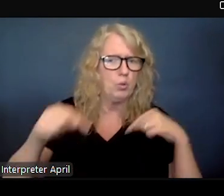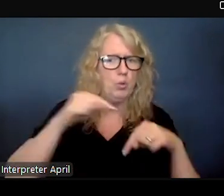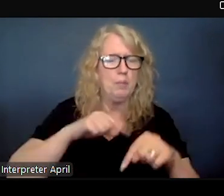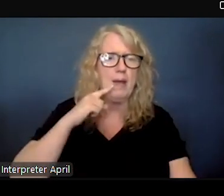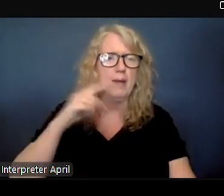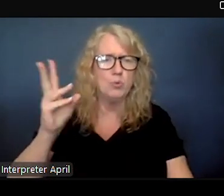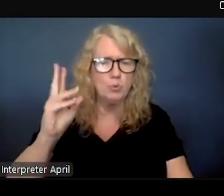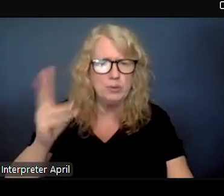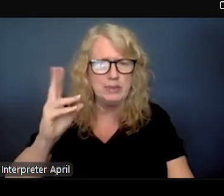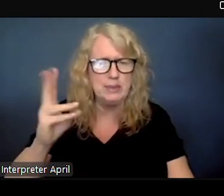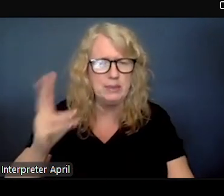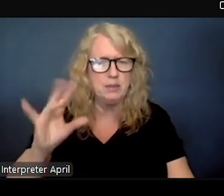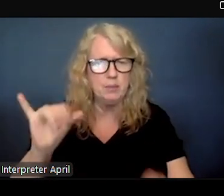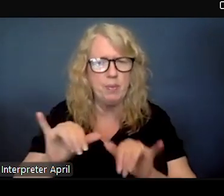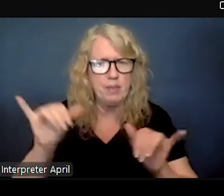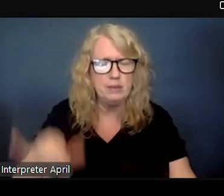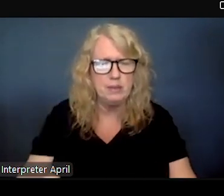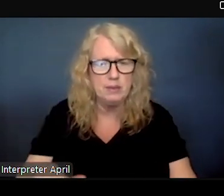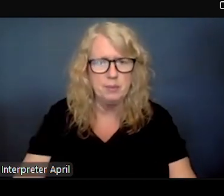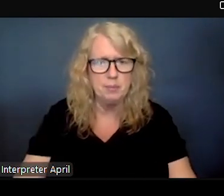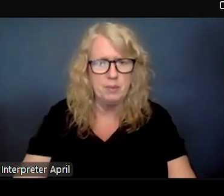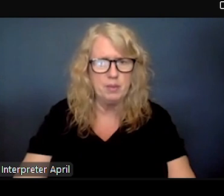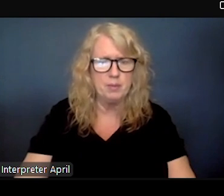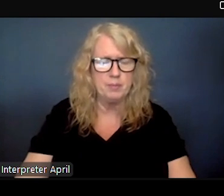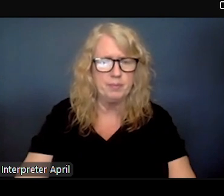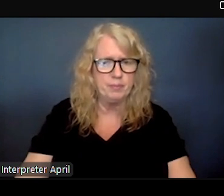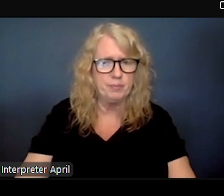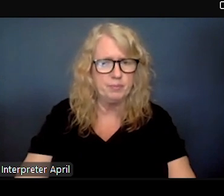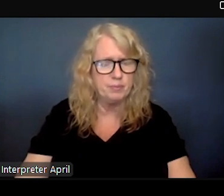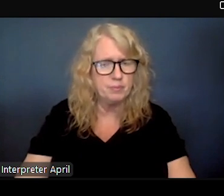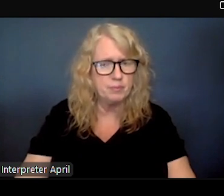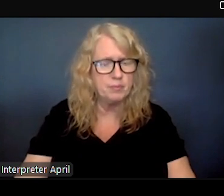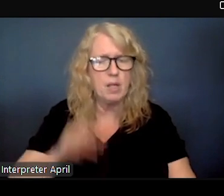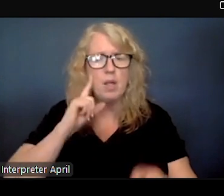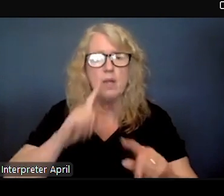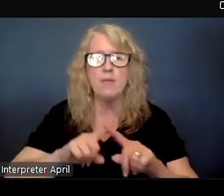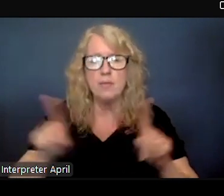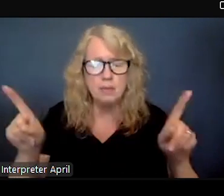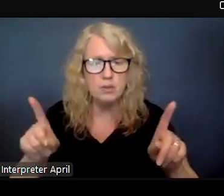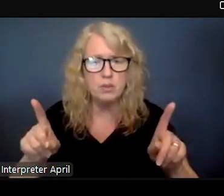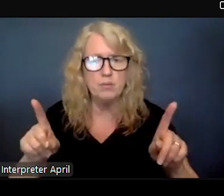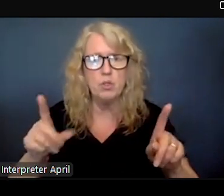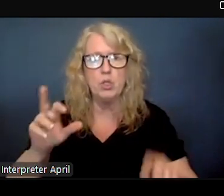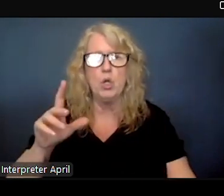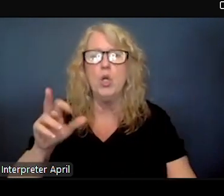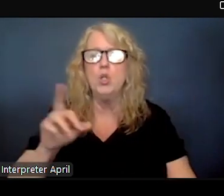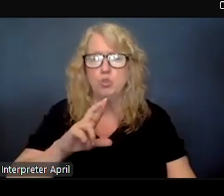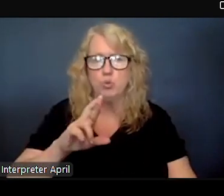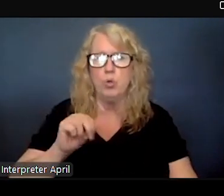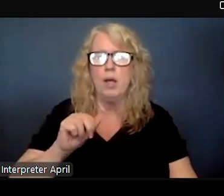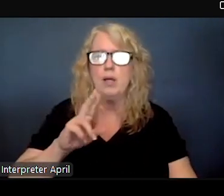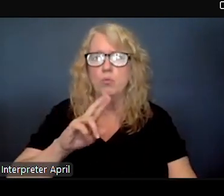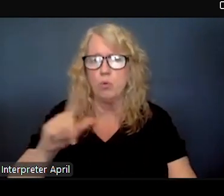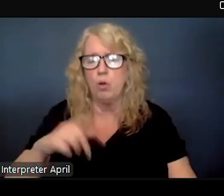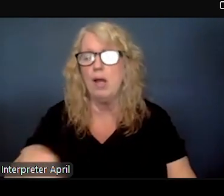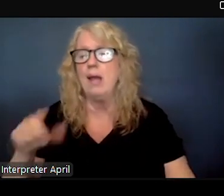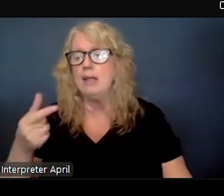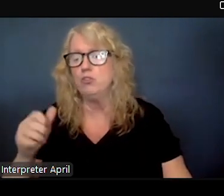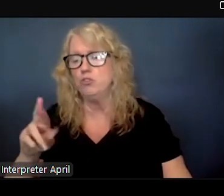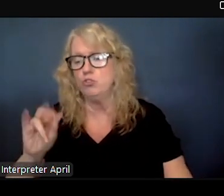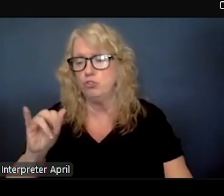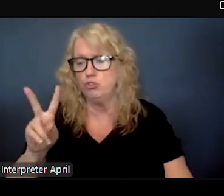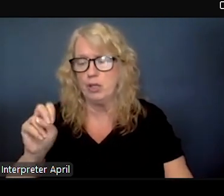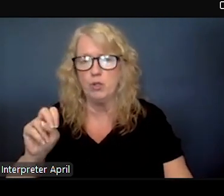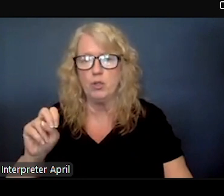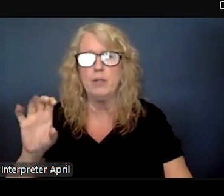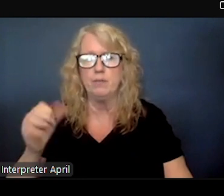60s, actually, of these systems taking place. The difference between a rule-based chatbot and generative chatbot